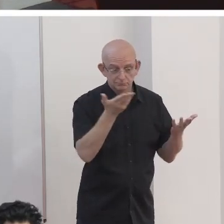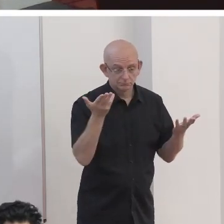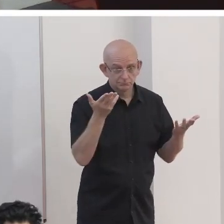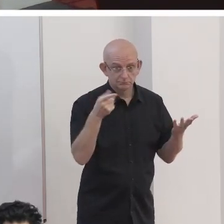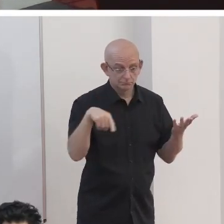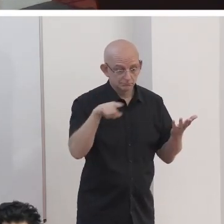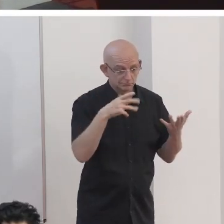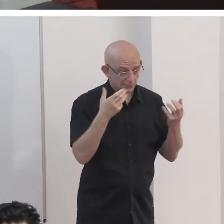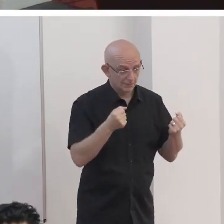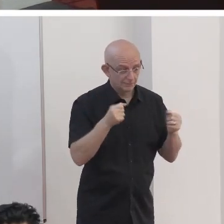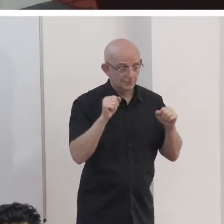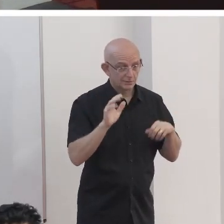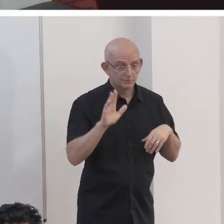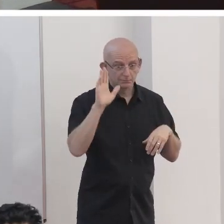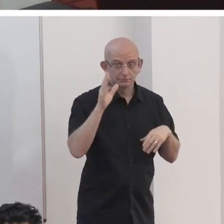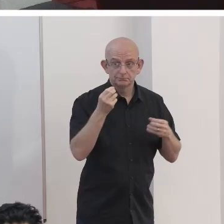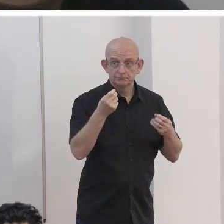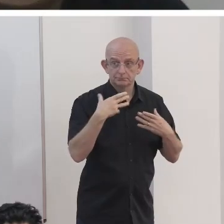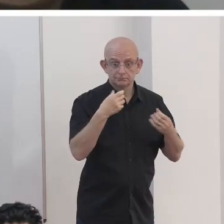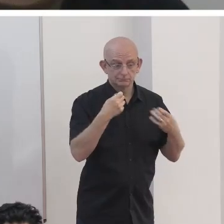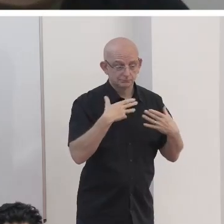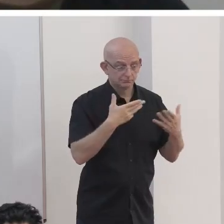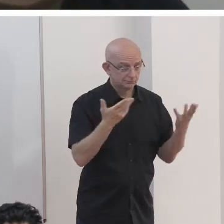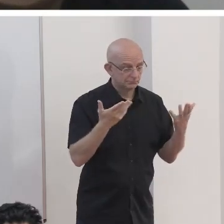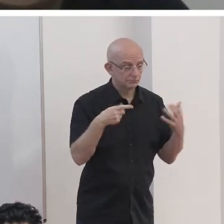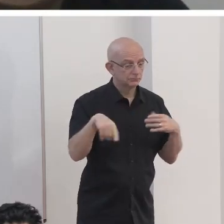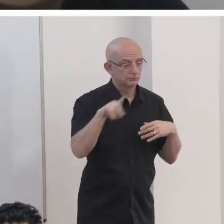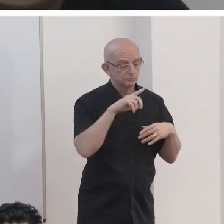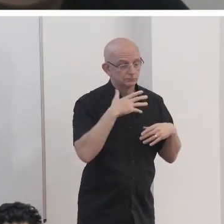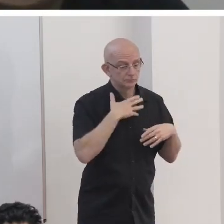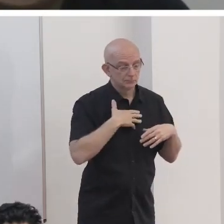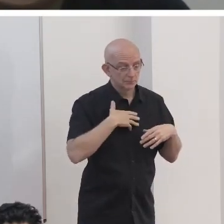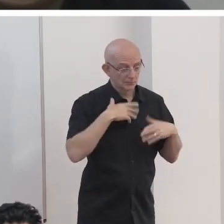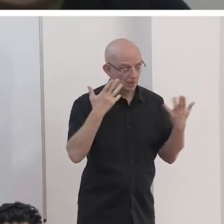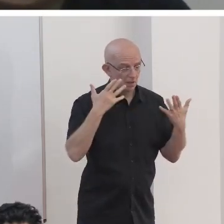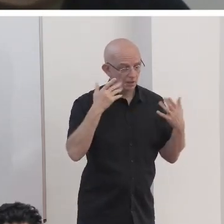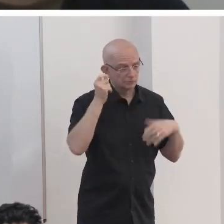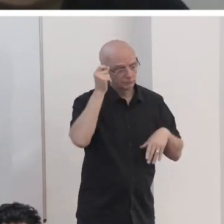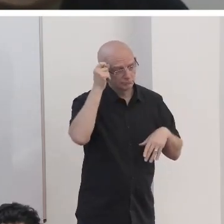What do you understand by access to justice in your point of view?